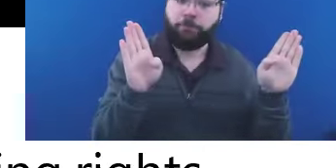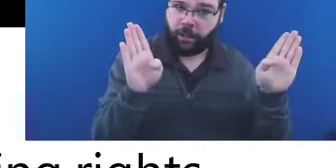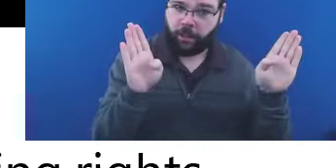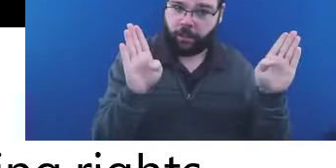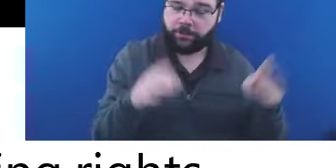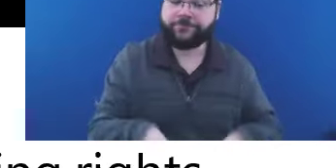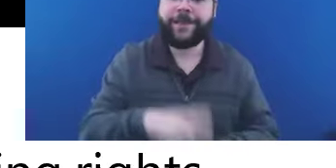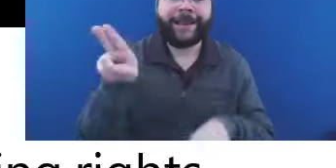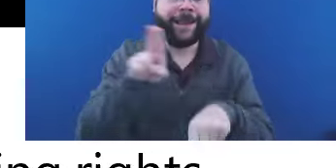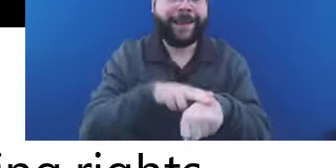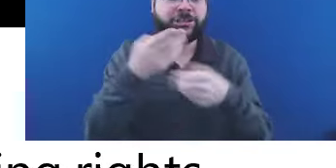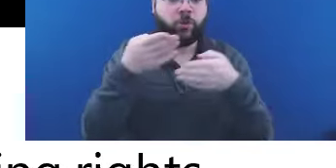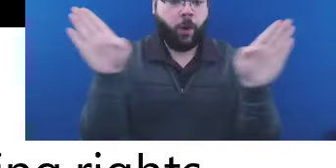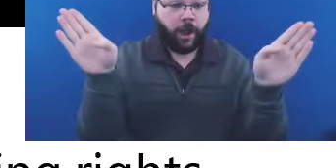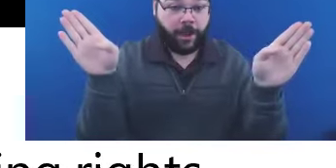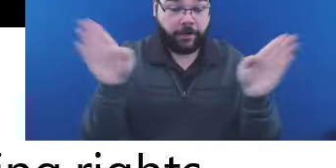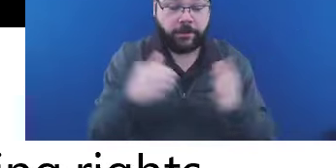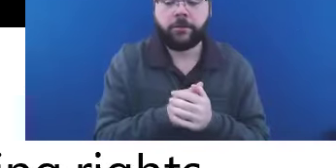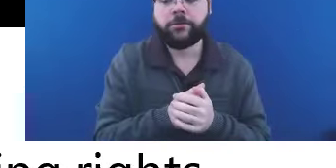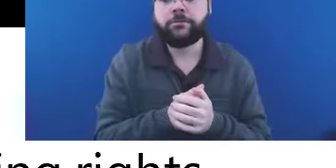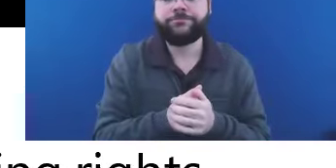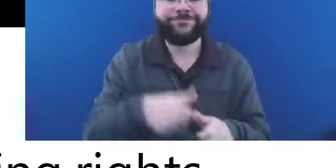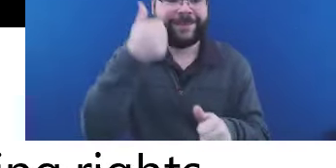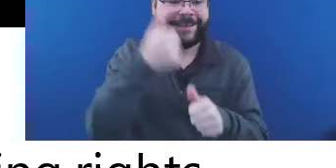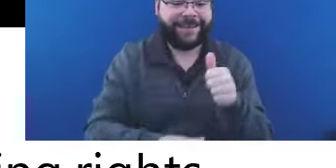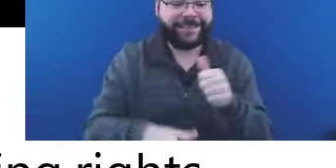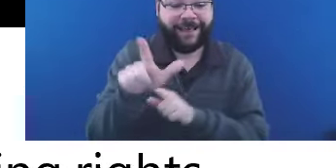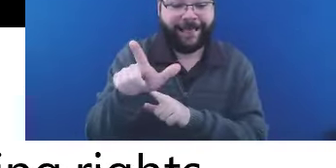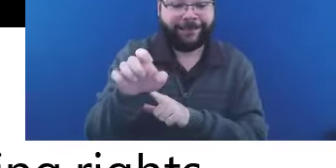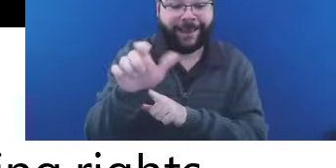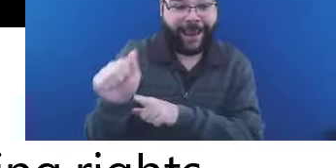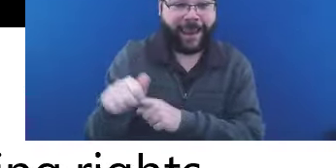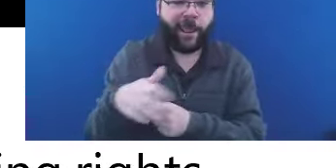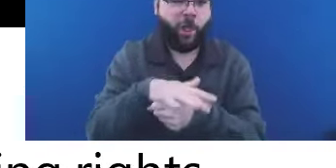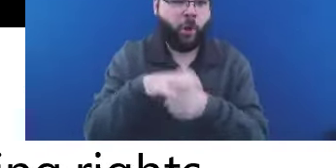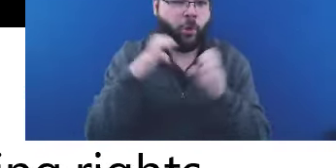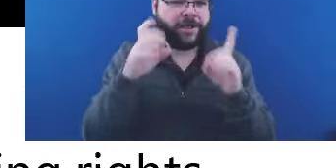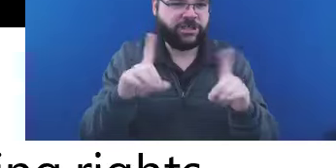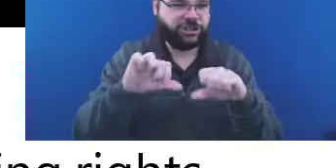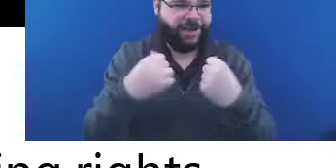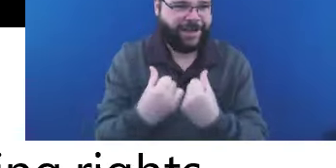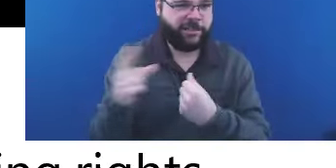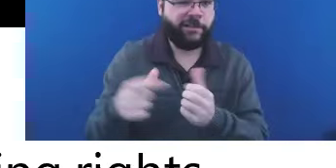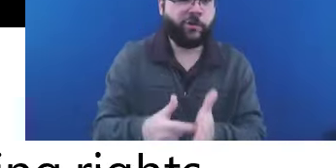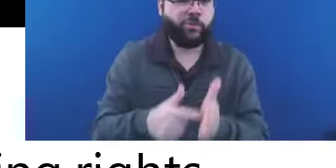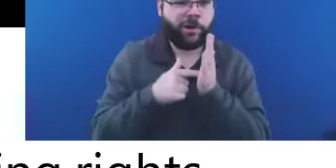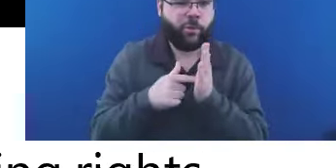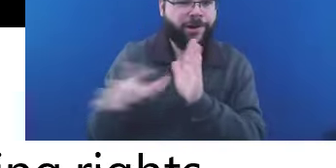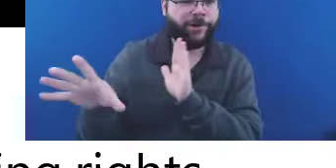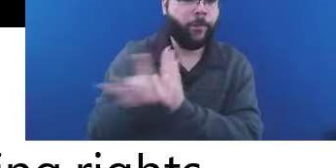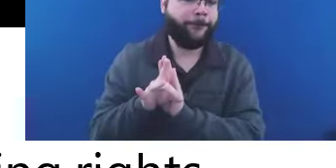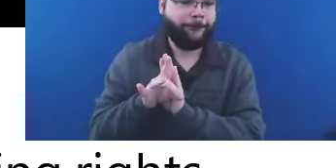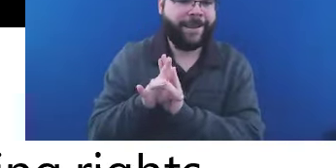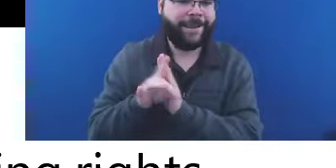and nationwide, every LEA or local education agency is required to designate a